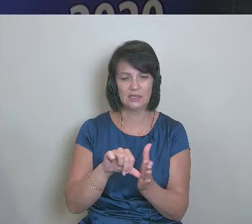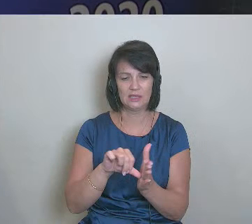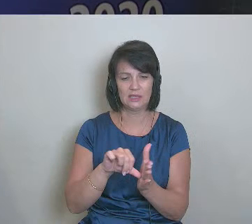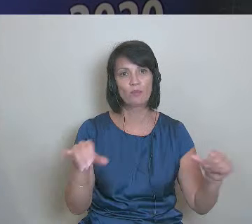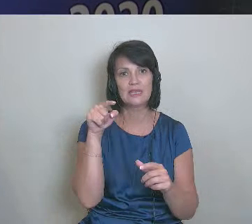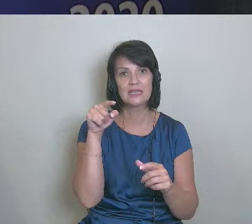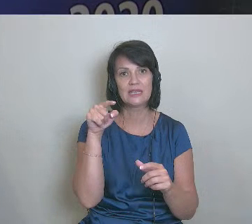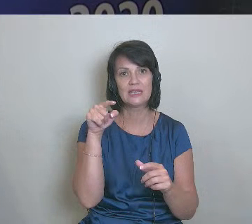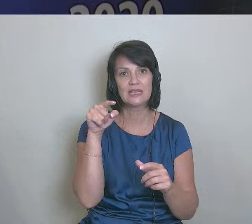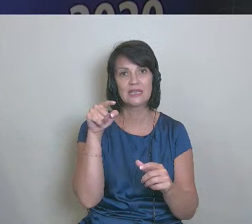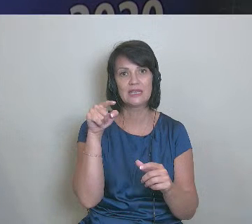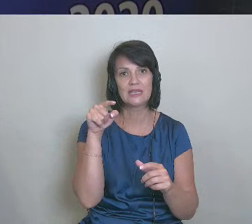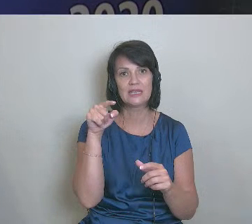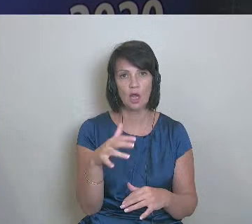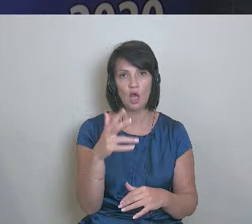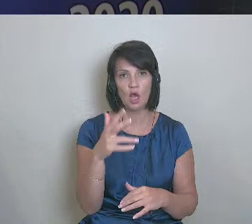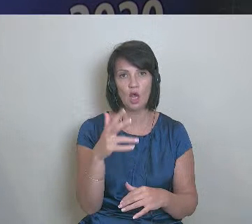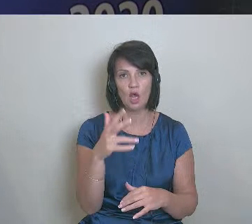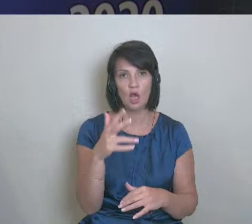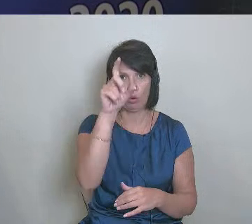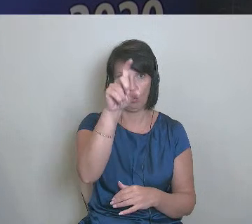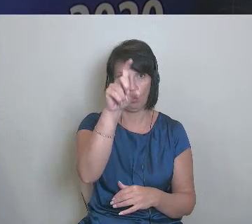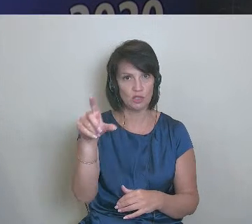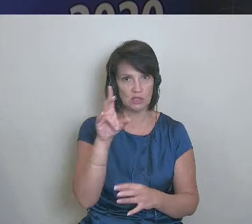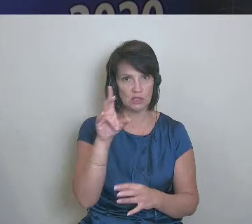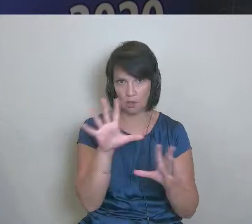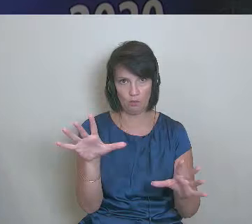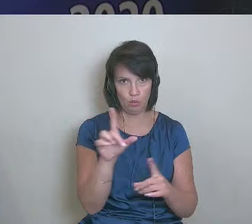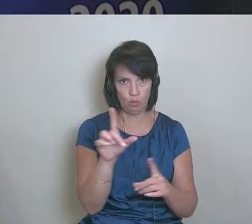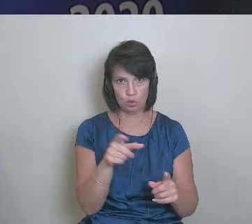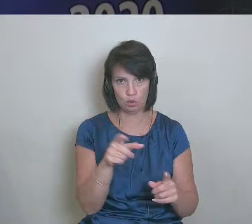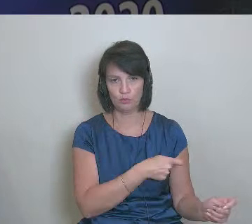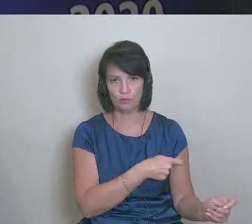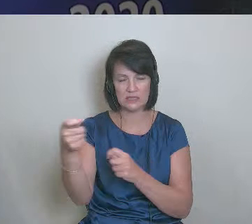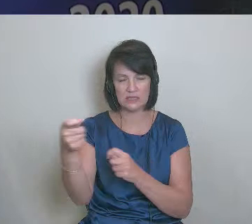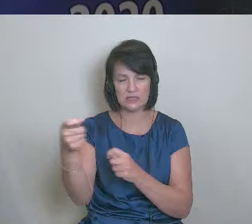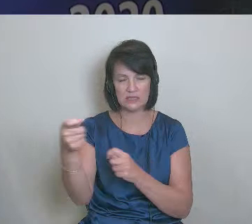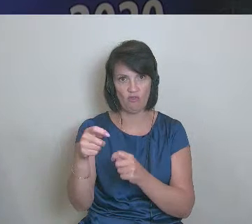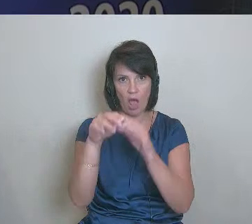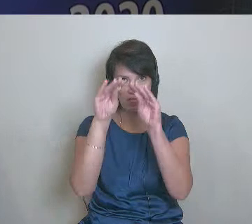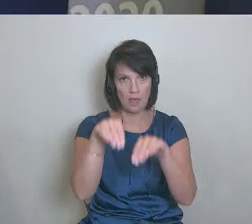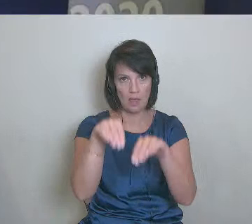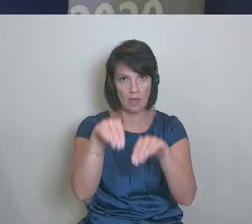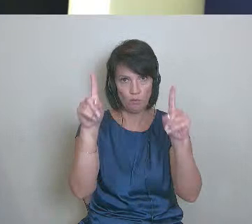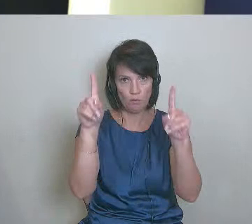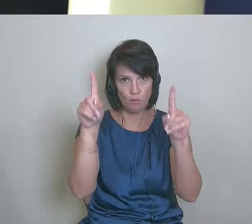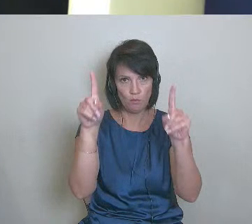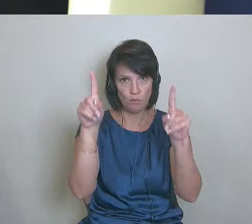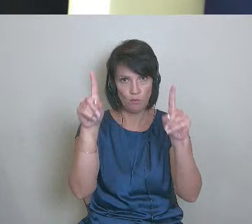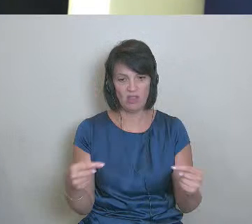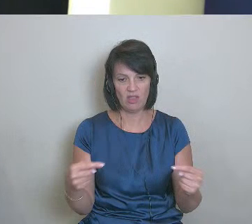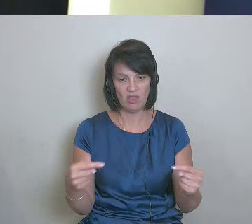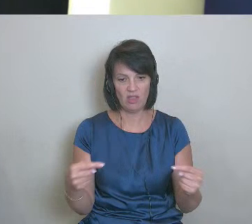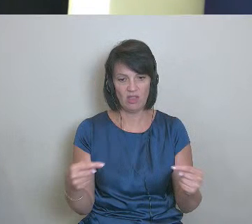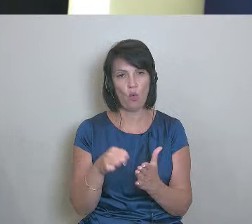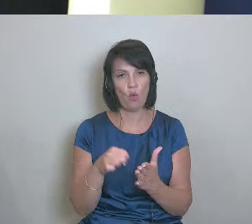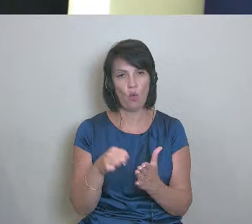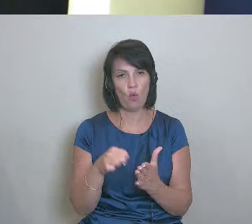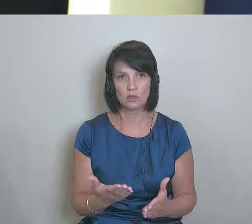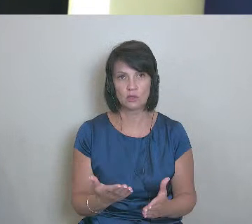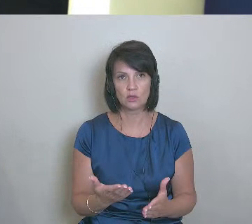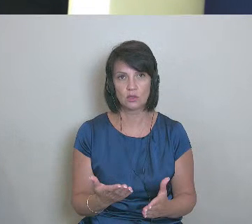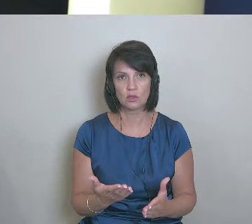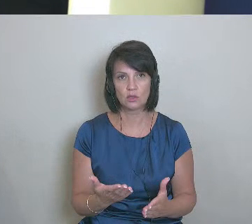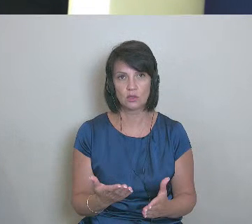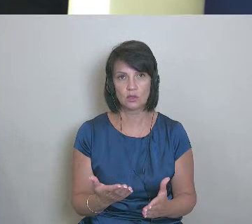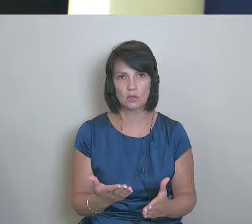small number of members of the TEC, of the district commission, and they will not have 3 people who will be able to